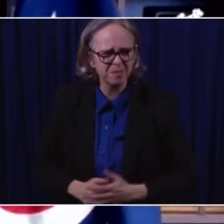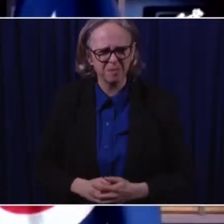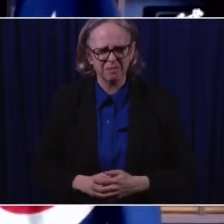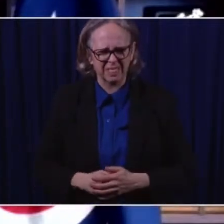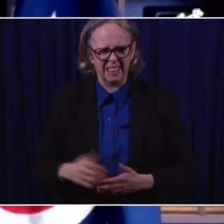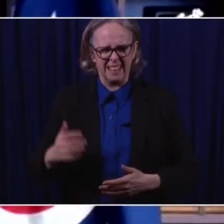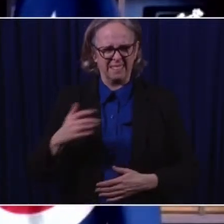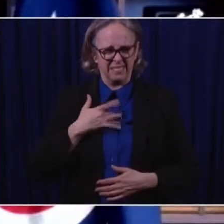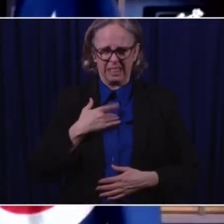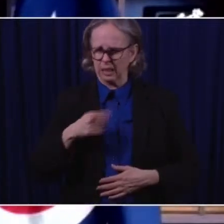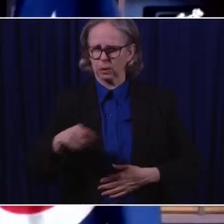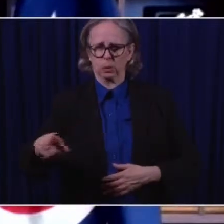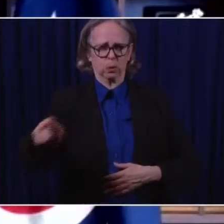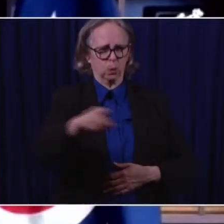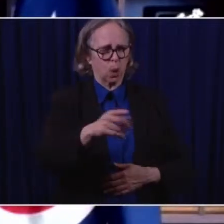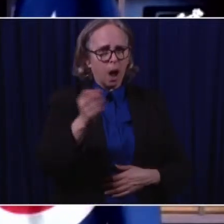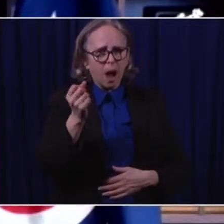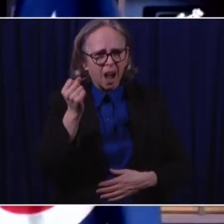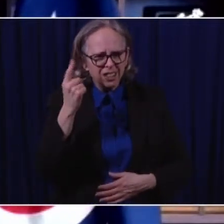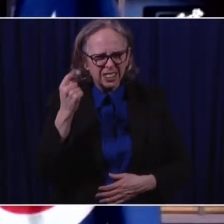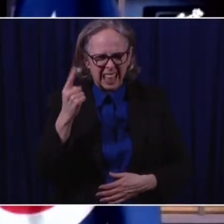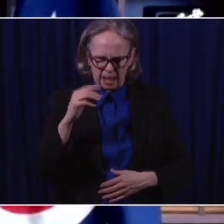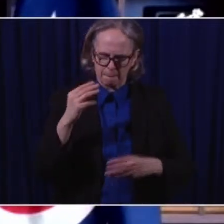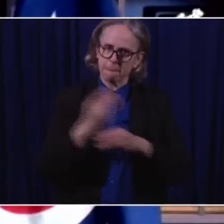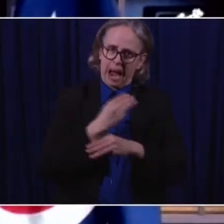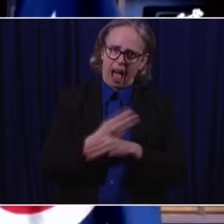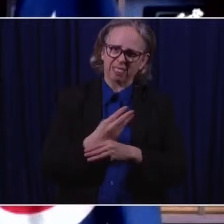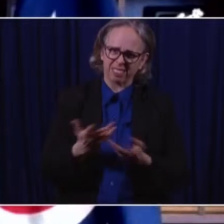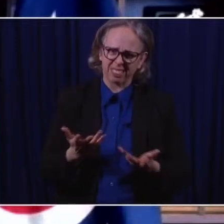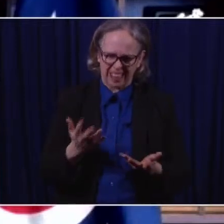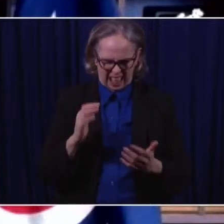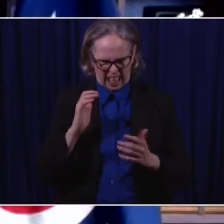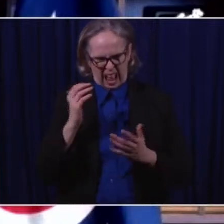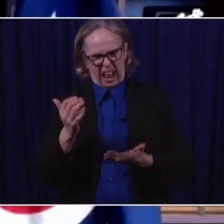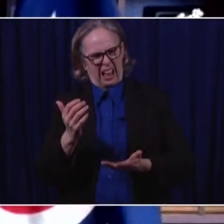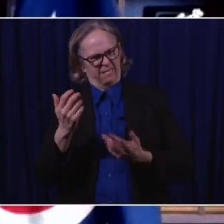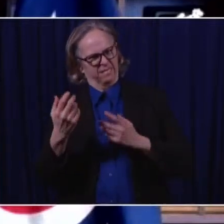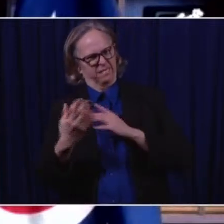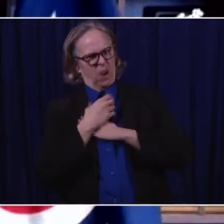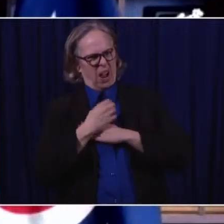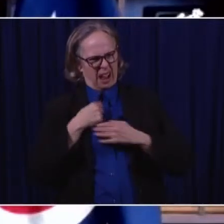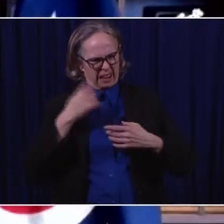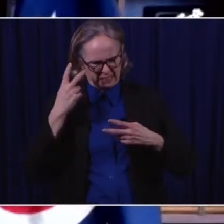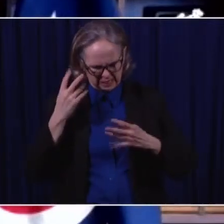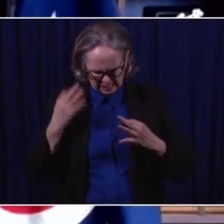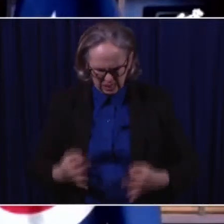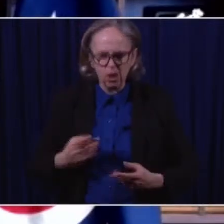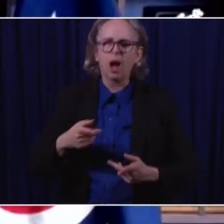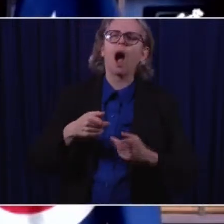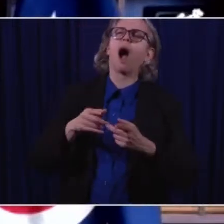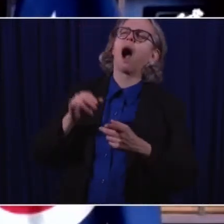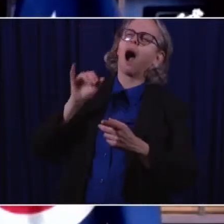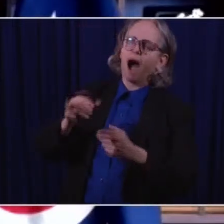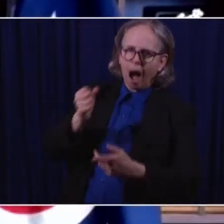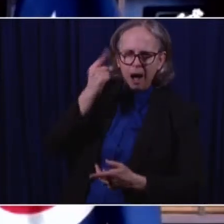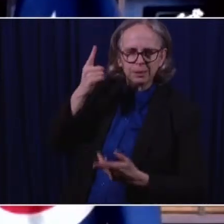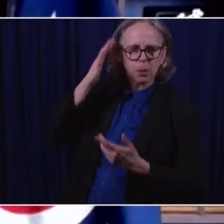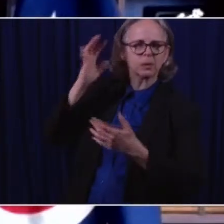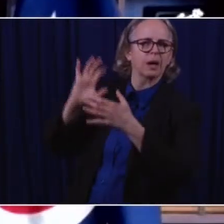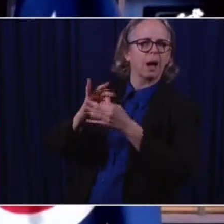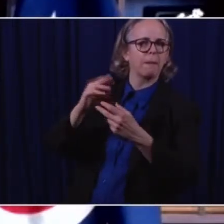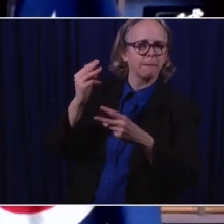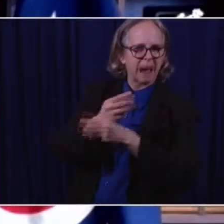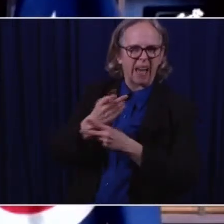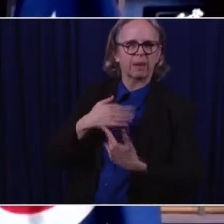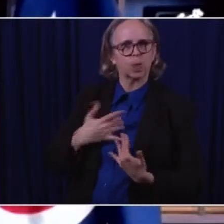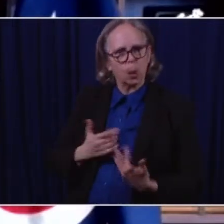dynamics of the math question here, that they can better appreciate why we all have to be patient with one another and